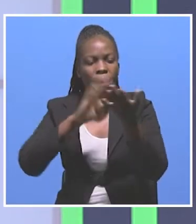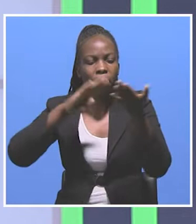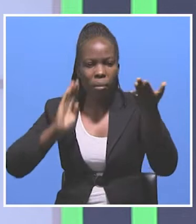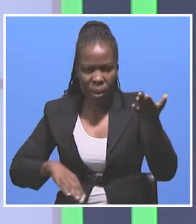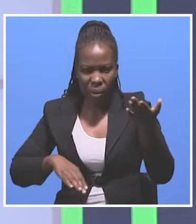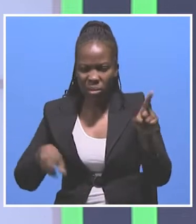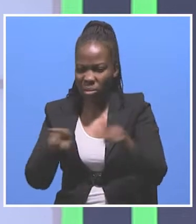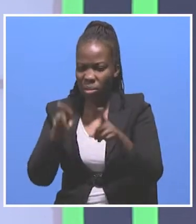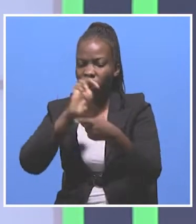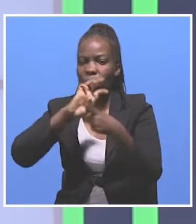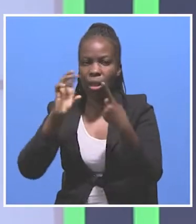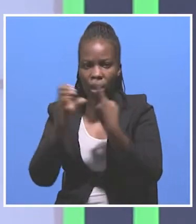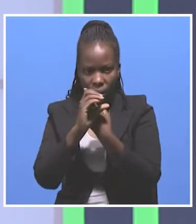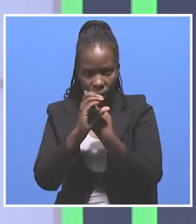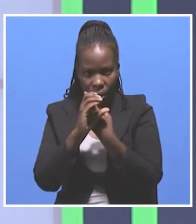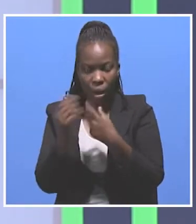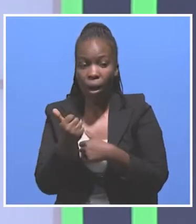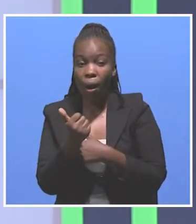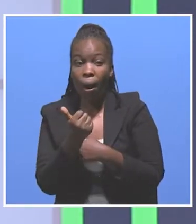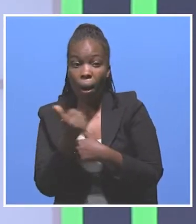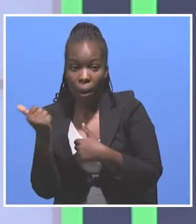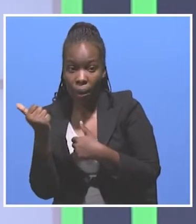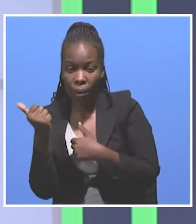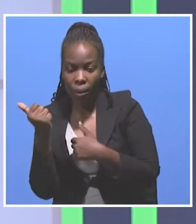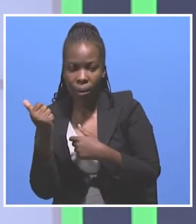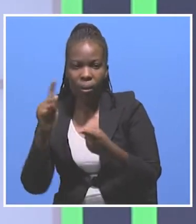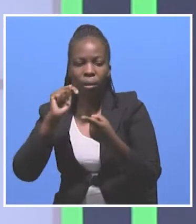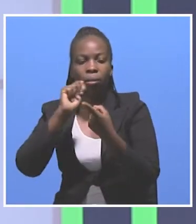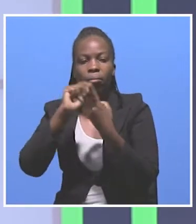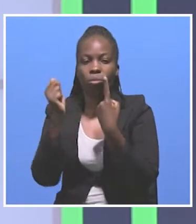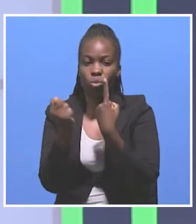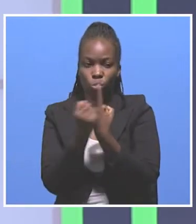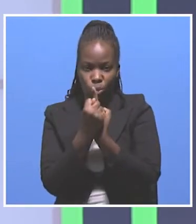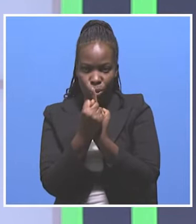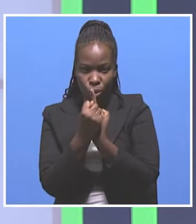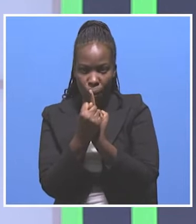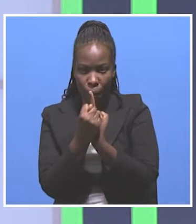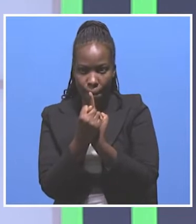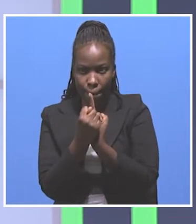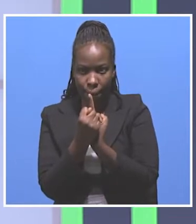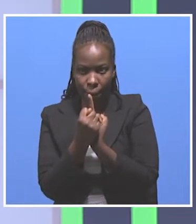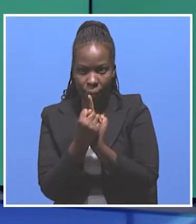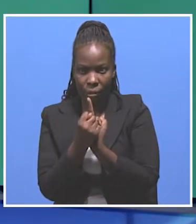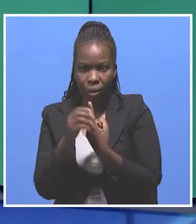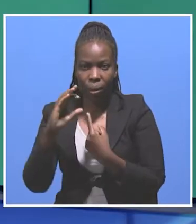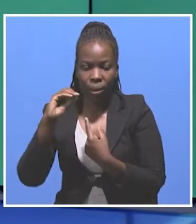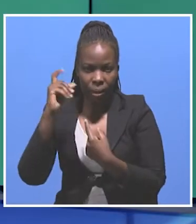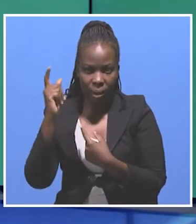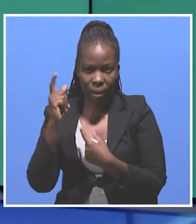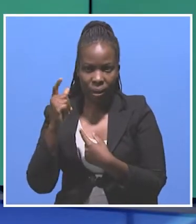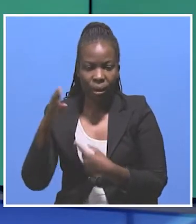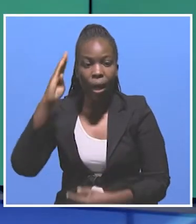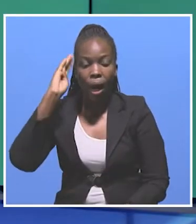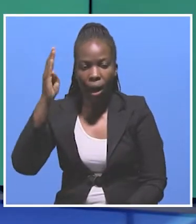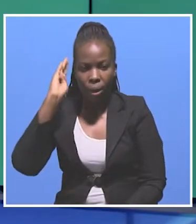and cultures, where for in other traditions. Okay? Okay, Doc, let's accommodate our caller. Hello,